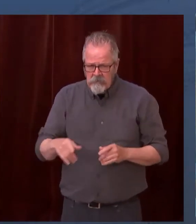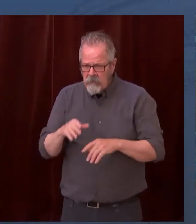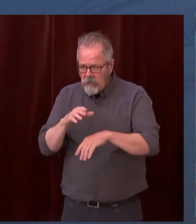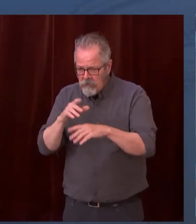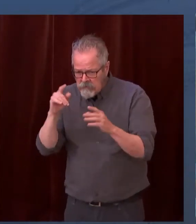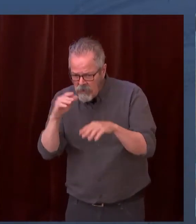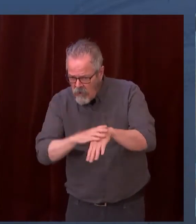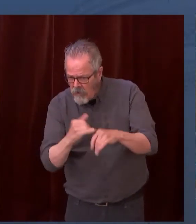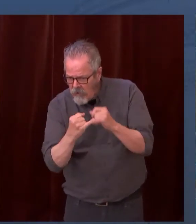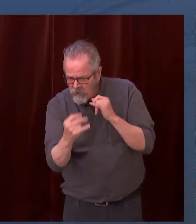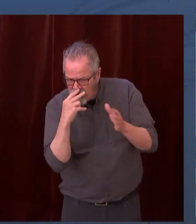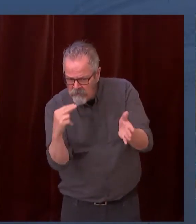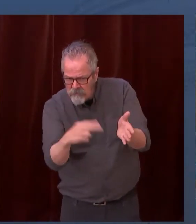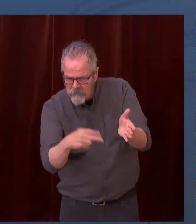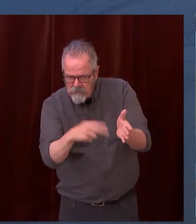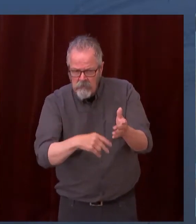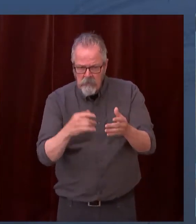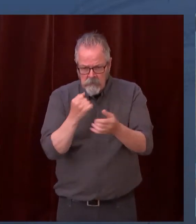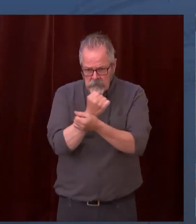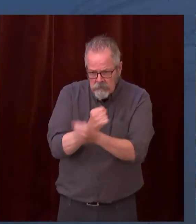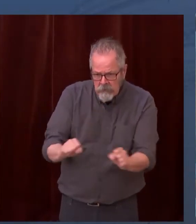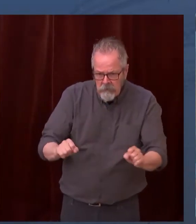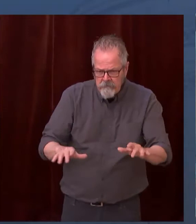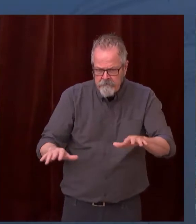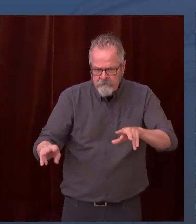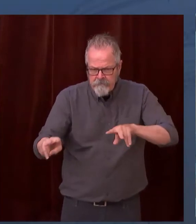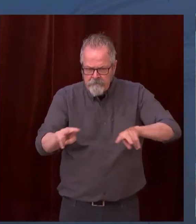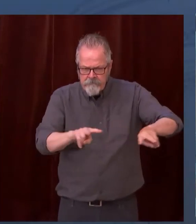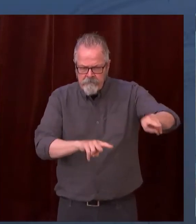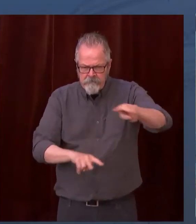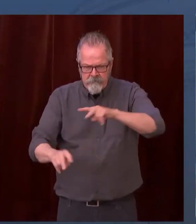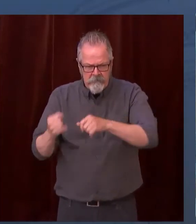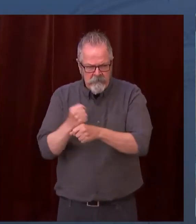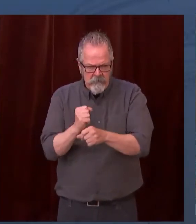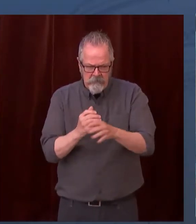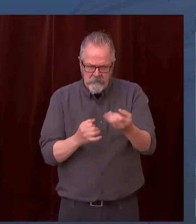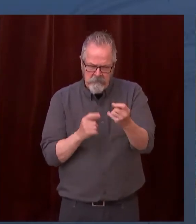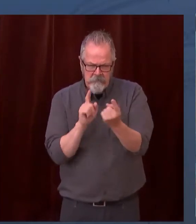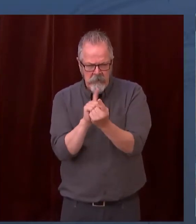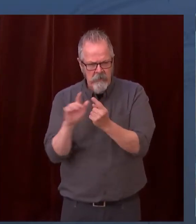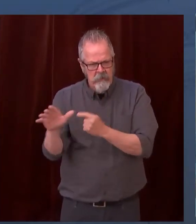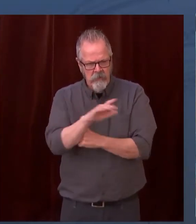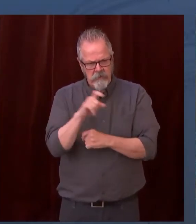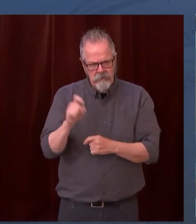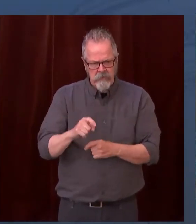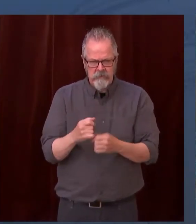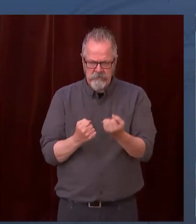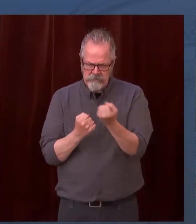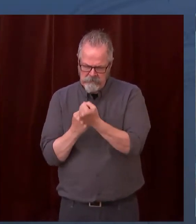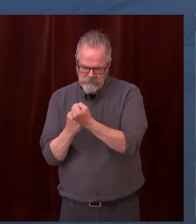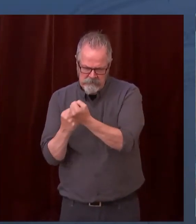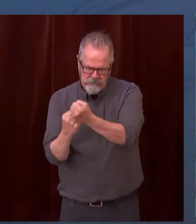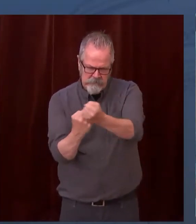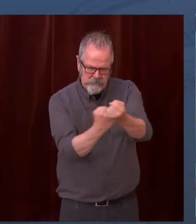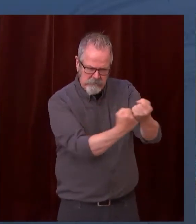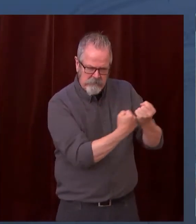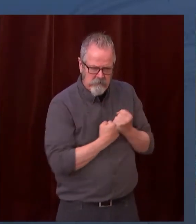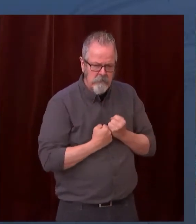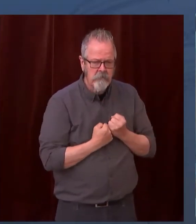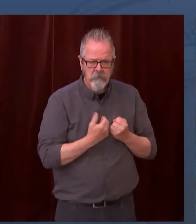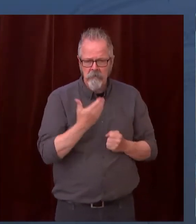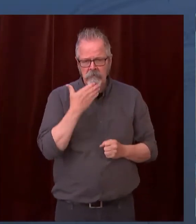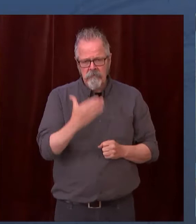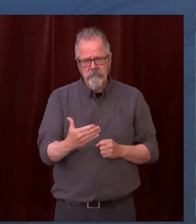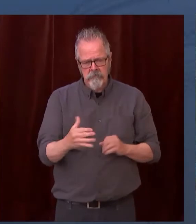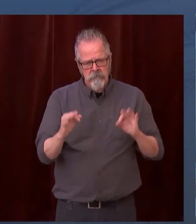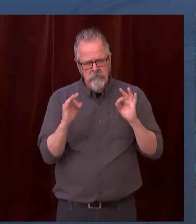and weeks, and we'll adjust our efforts as necessary. As a state, we have a challenging road ahead of us with this virus. If we